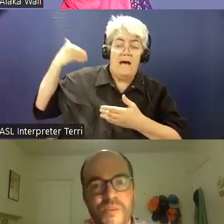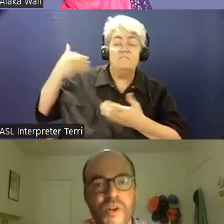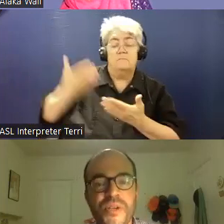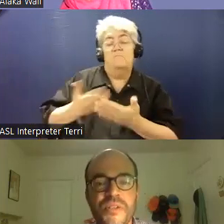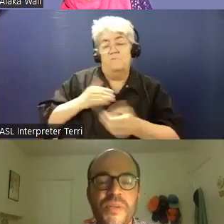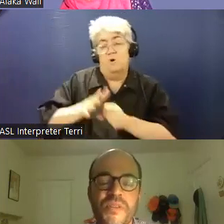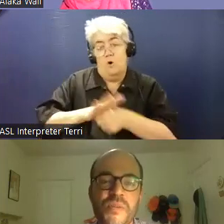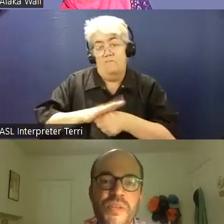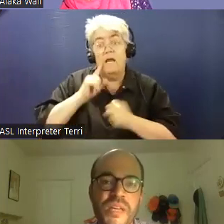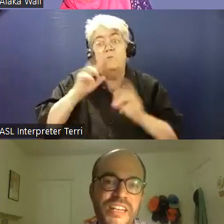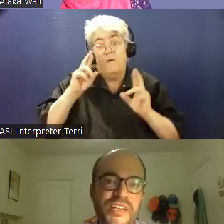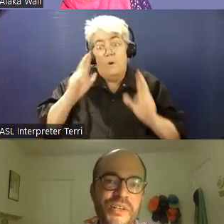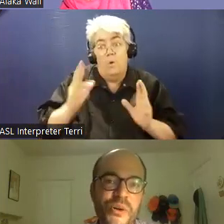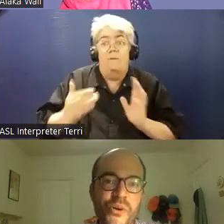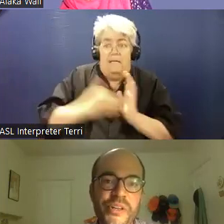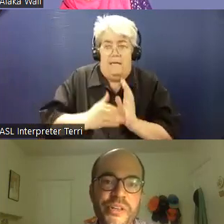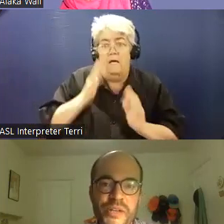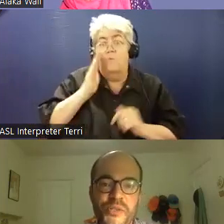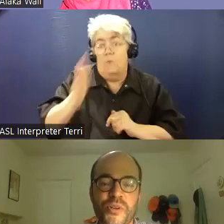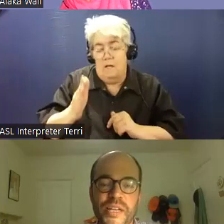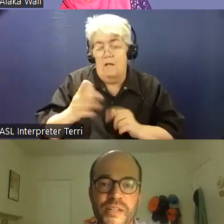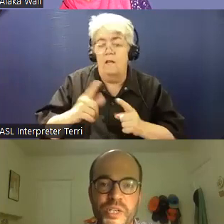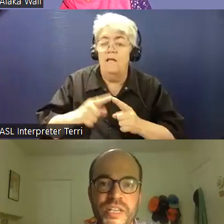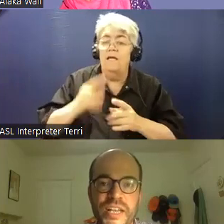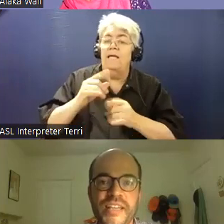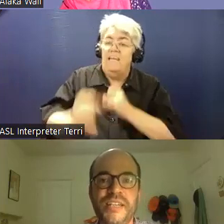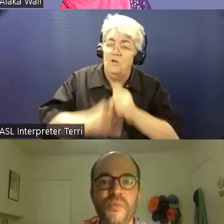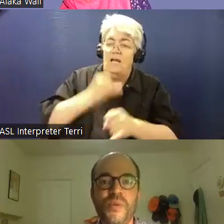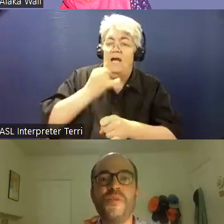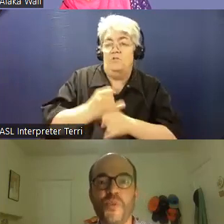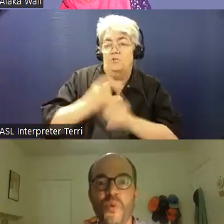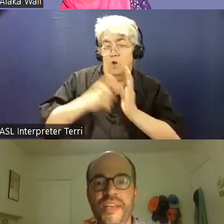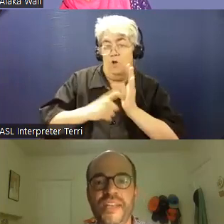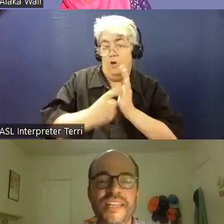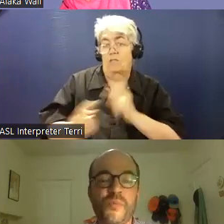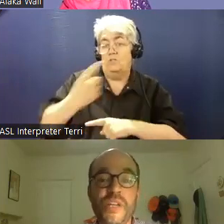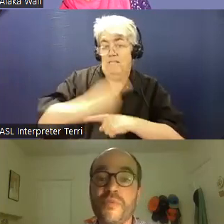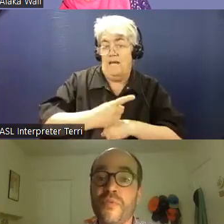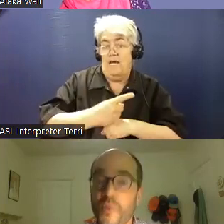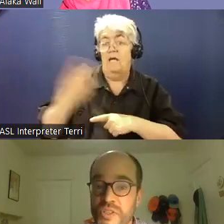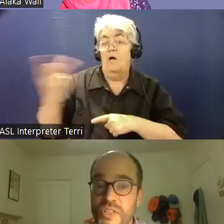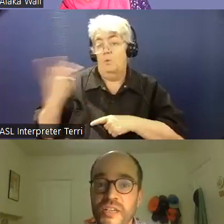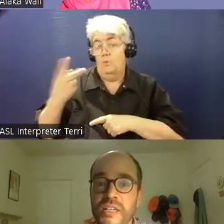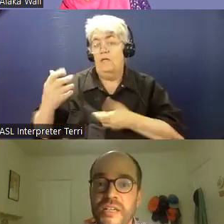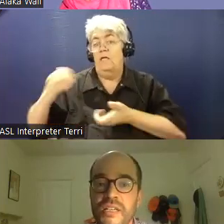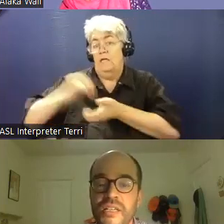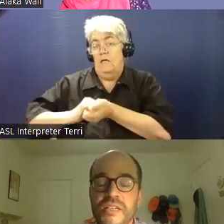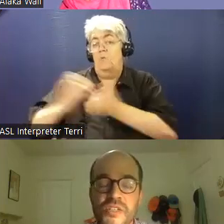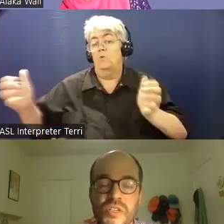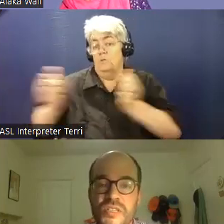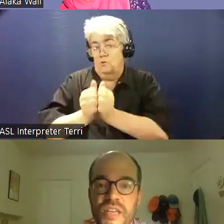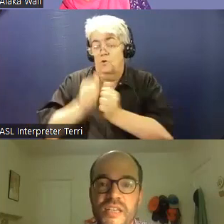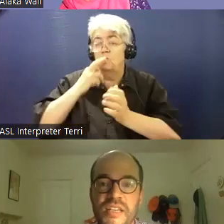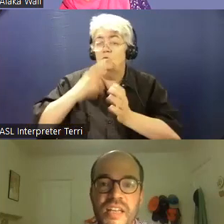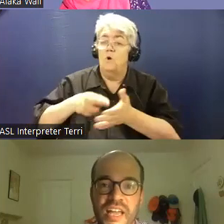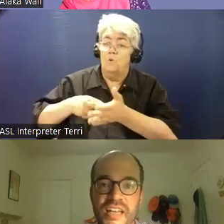COVID, and we're hoping to pick this up again, on International Archaeology Day, we would join in reinforcing the